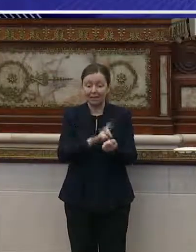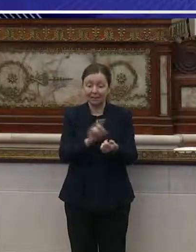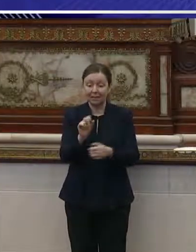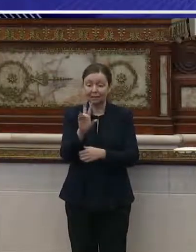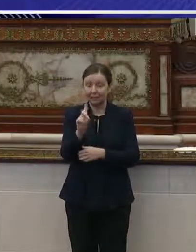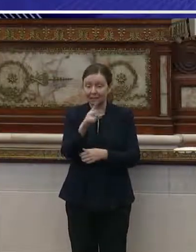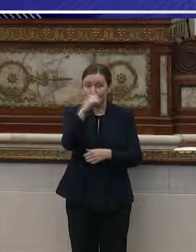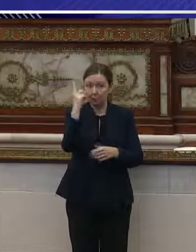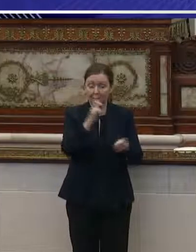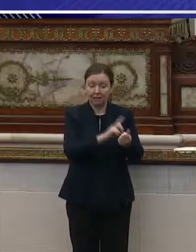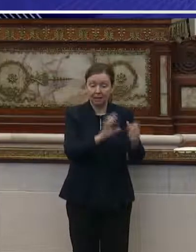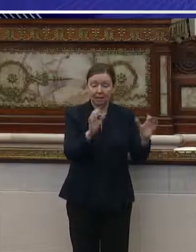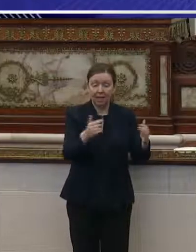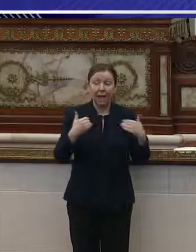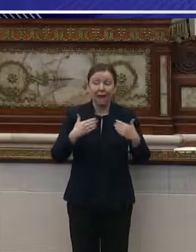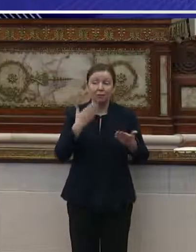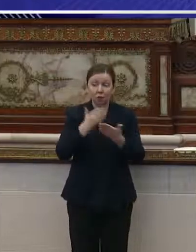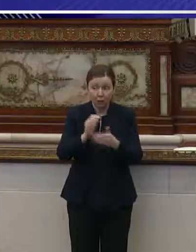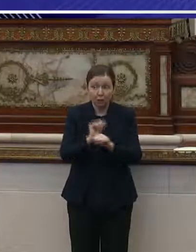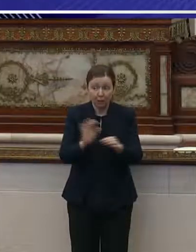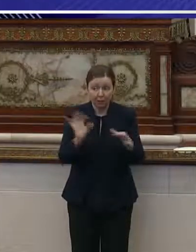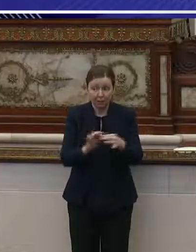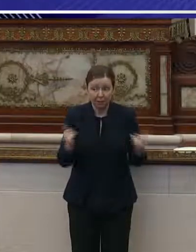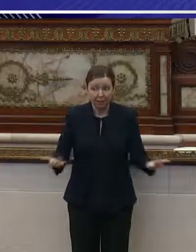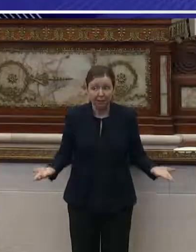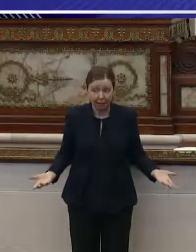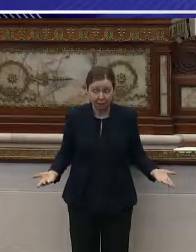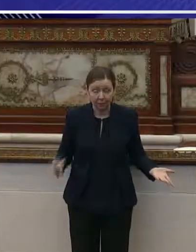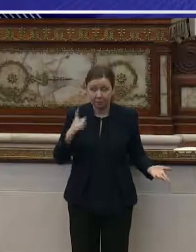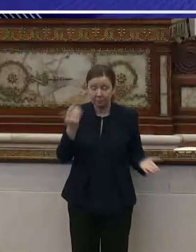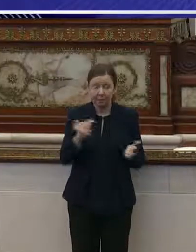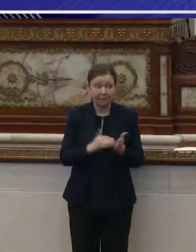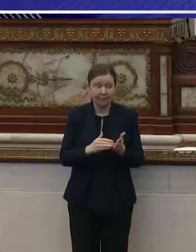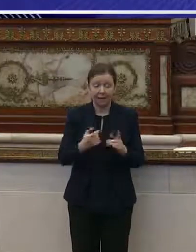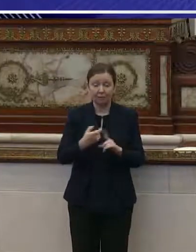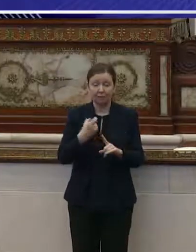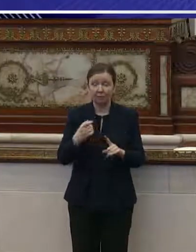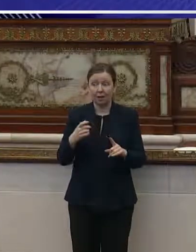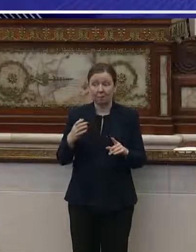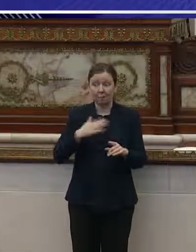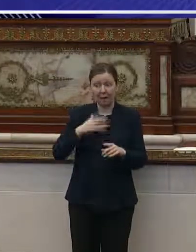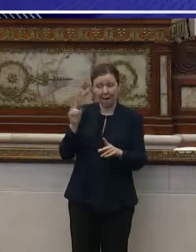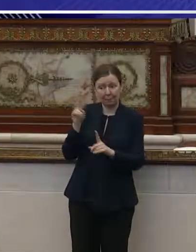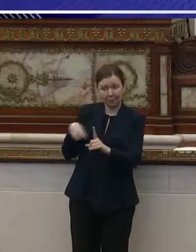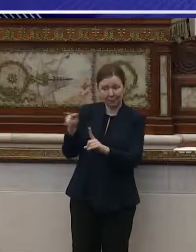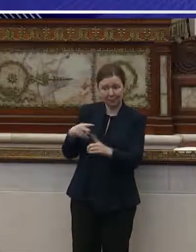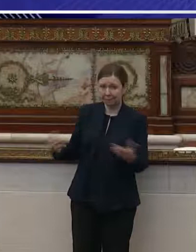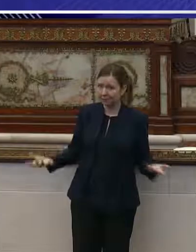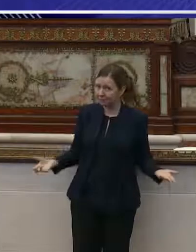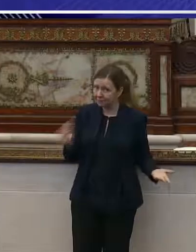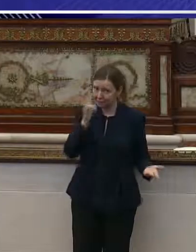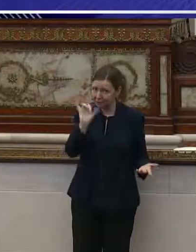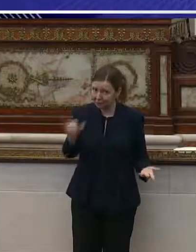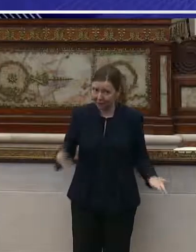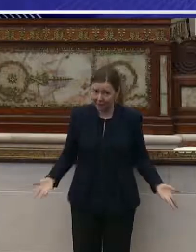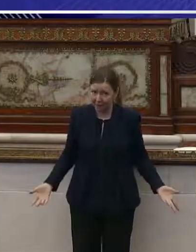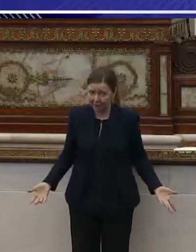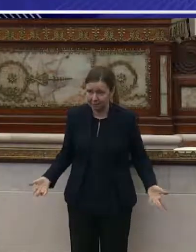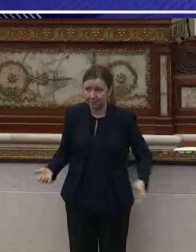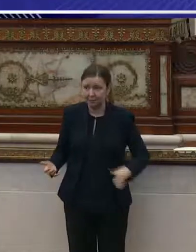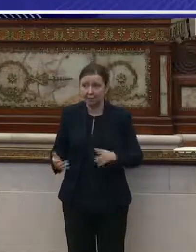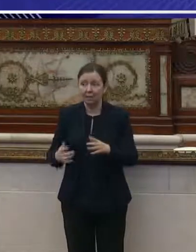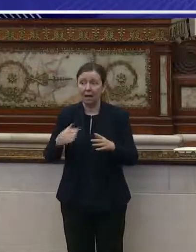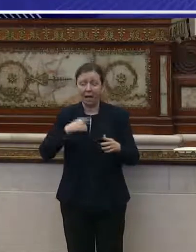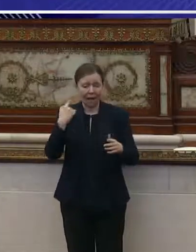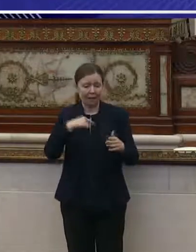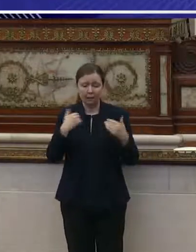Black Doctors Consortium have a good working relationship right now? Because again, from the seat that I sit in, it just doesn't look that way. I